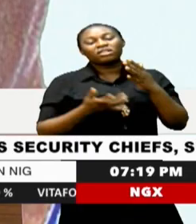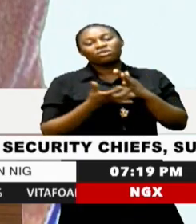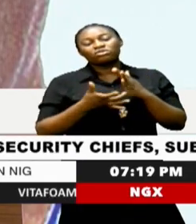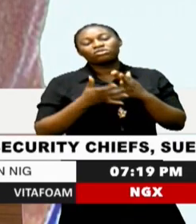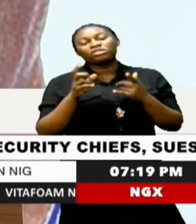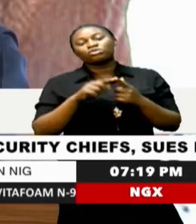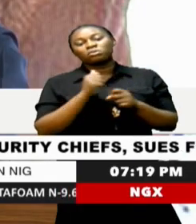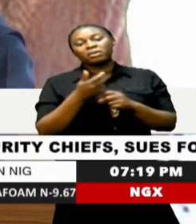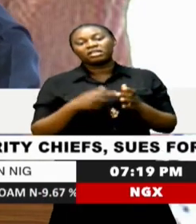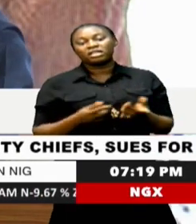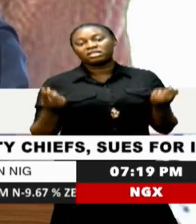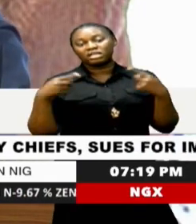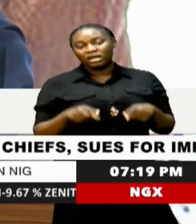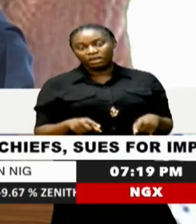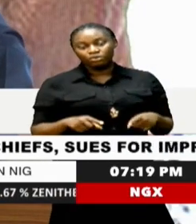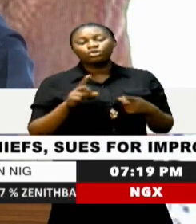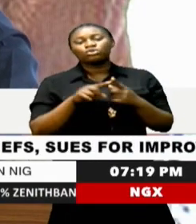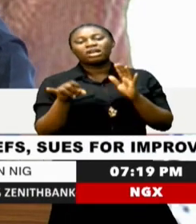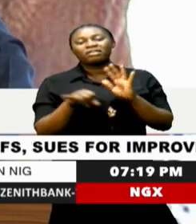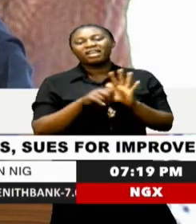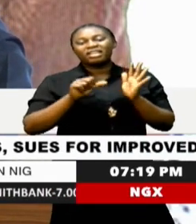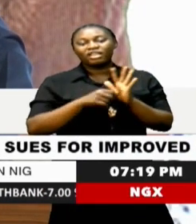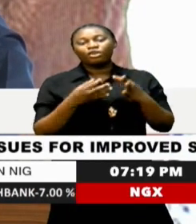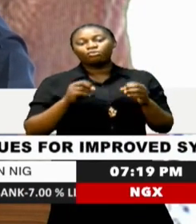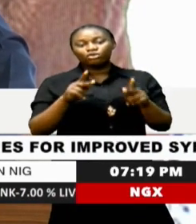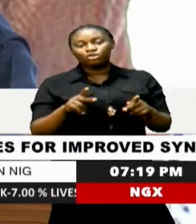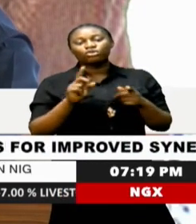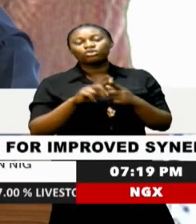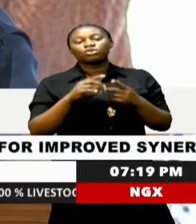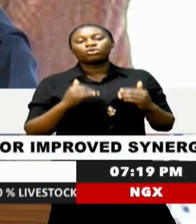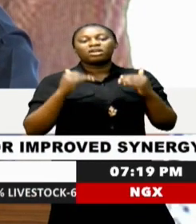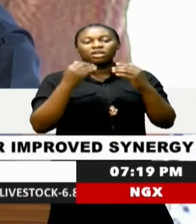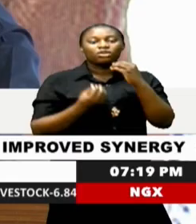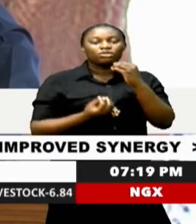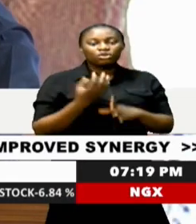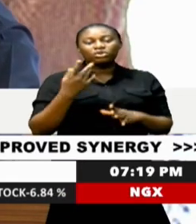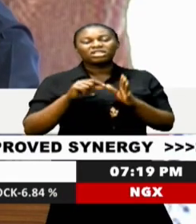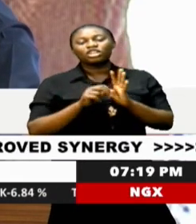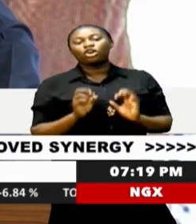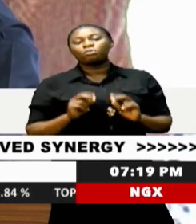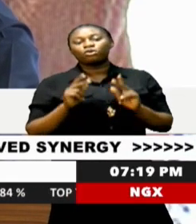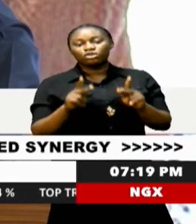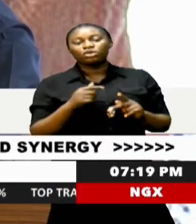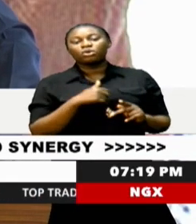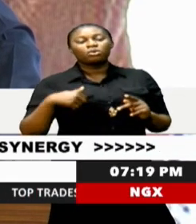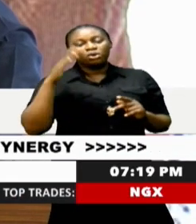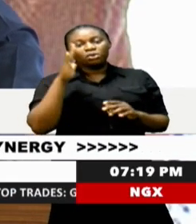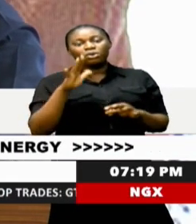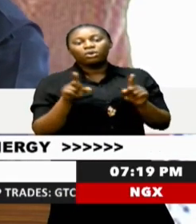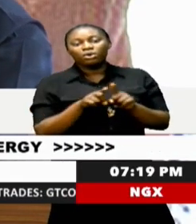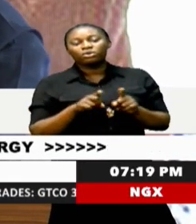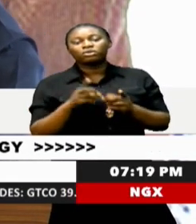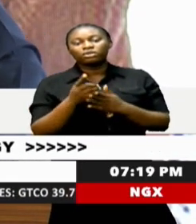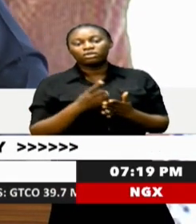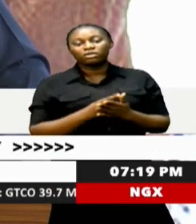happen. Identify the key opportunities for enhancing digital trade within the AFCTA framework. We will also discuss